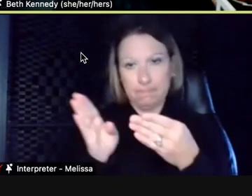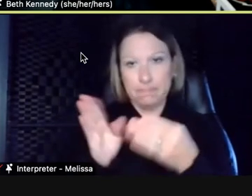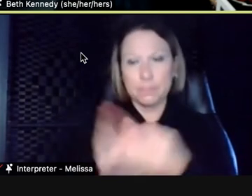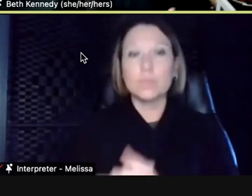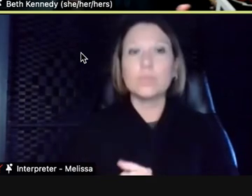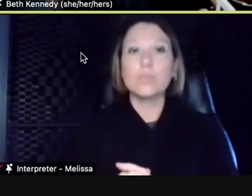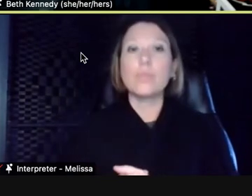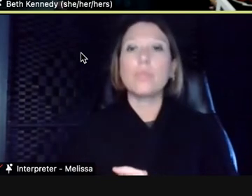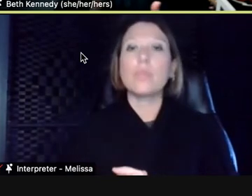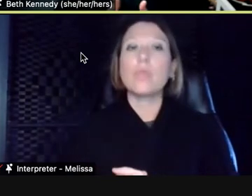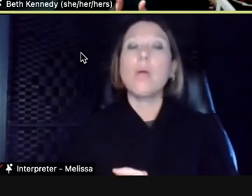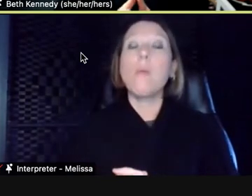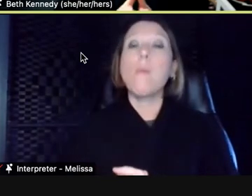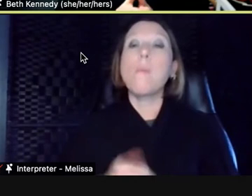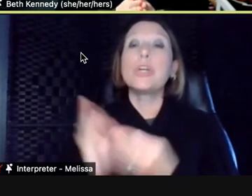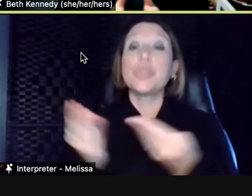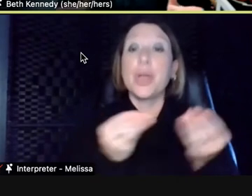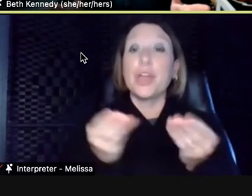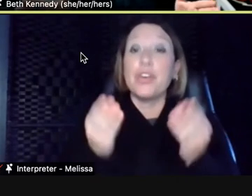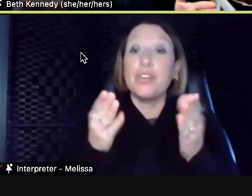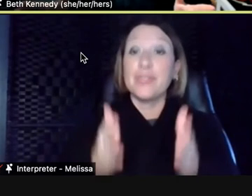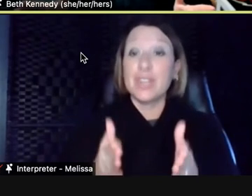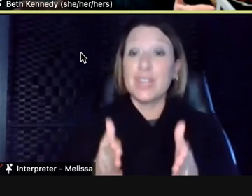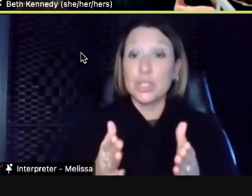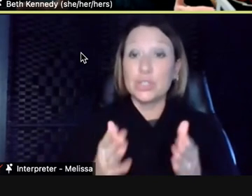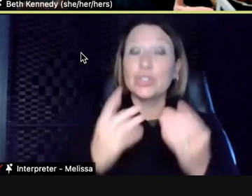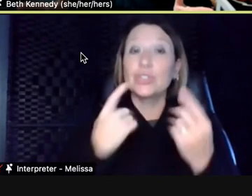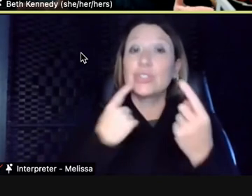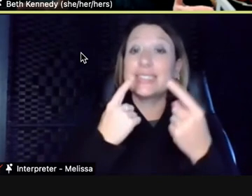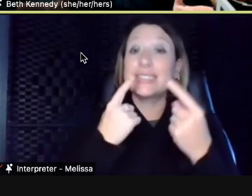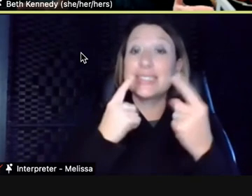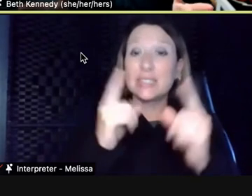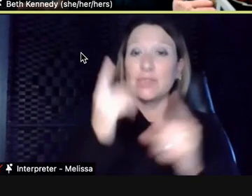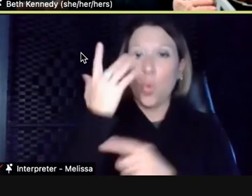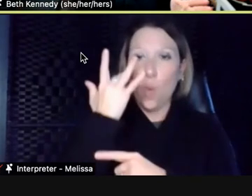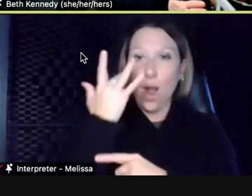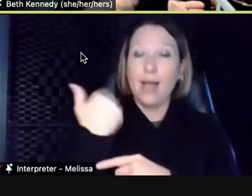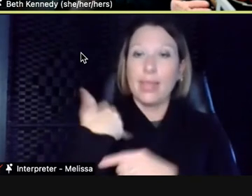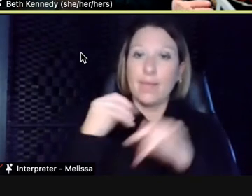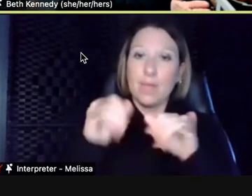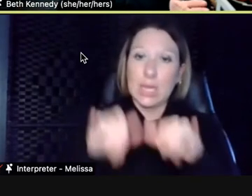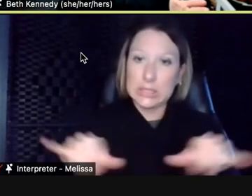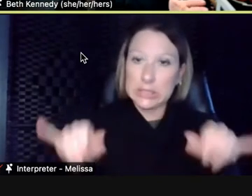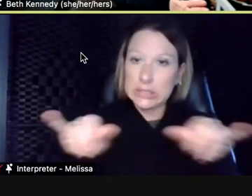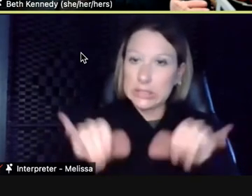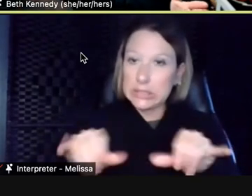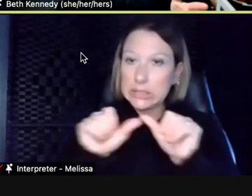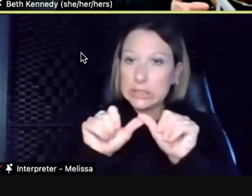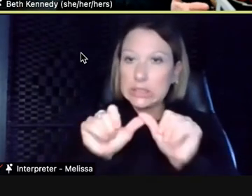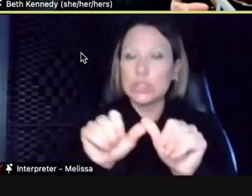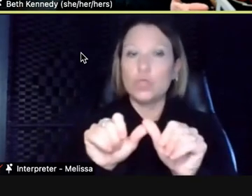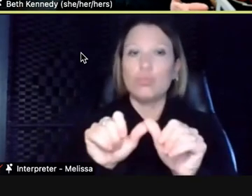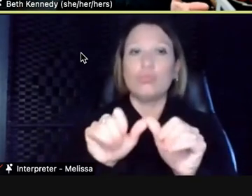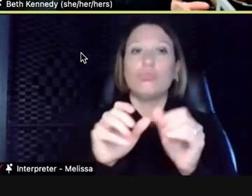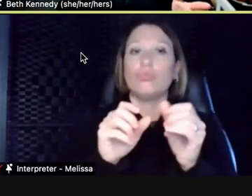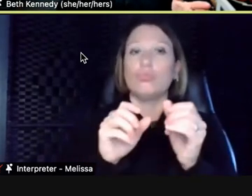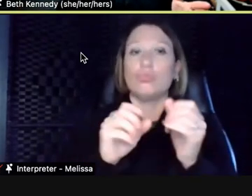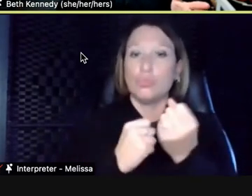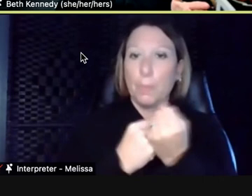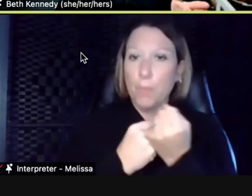interveners are successful because they can provide consistent support across all environments and all